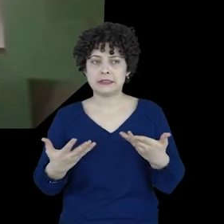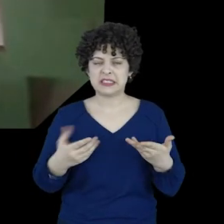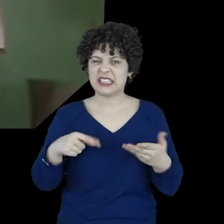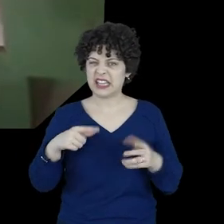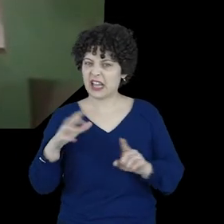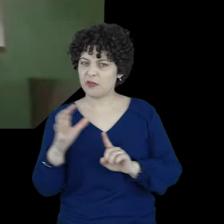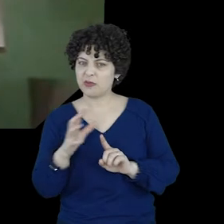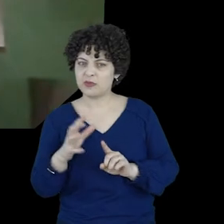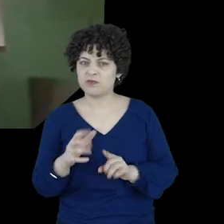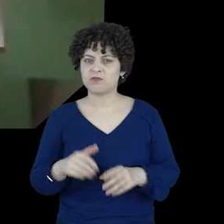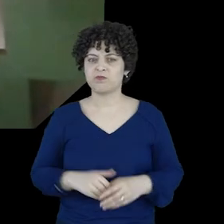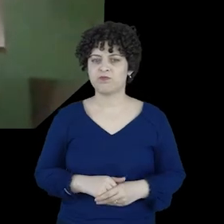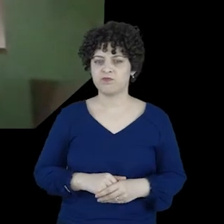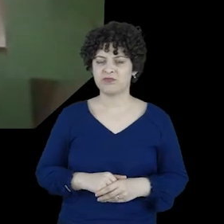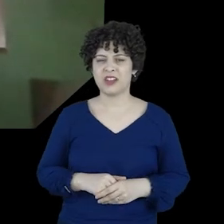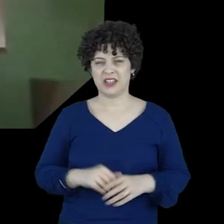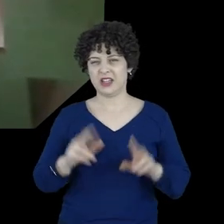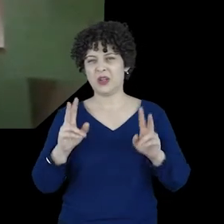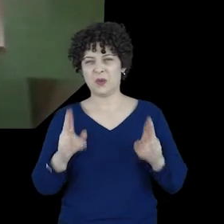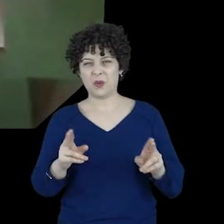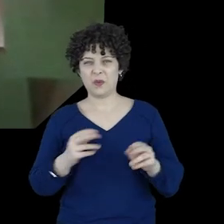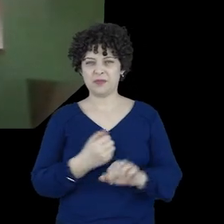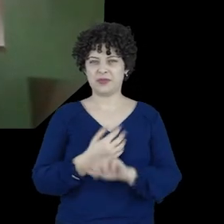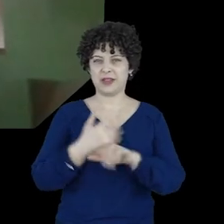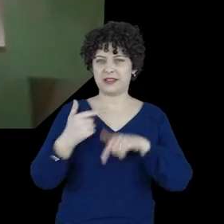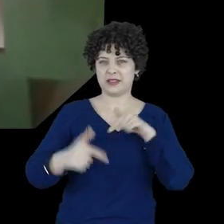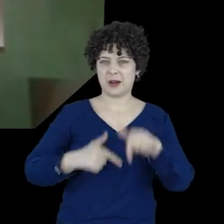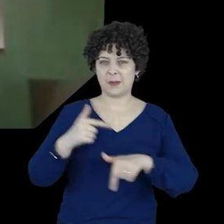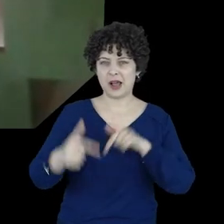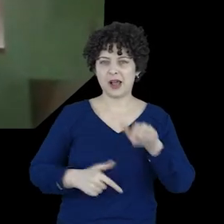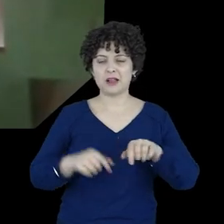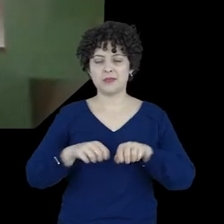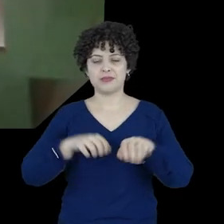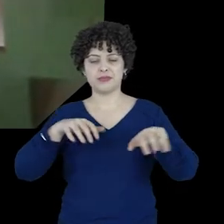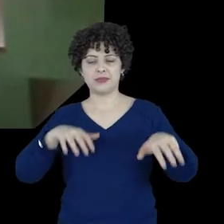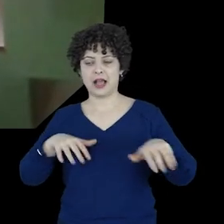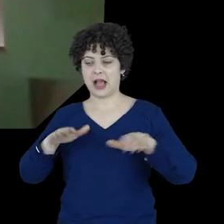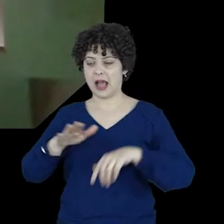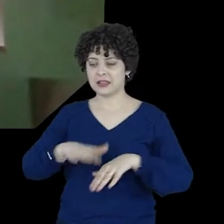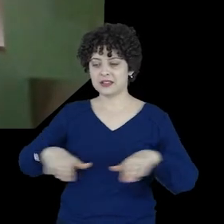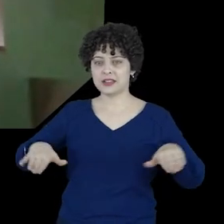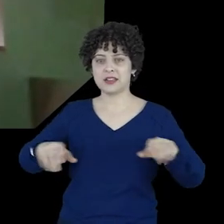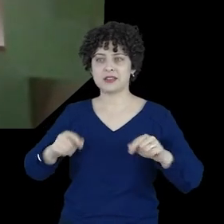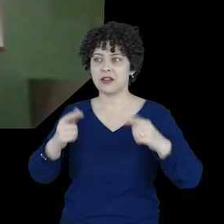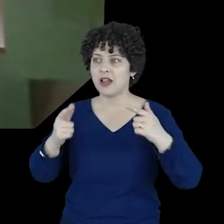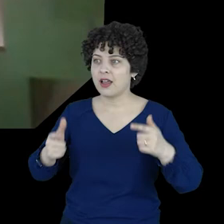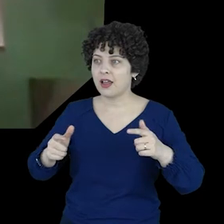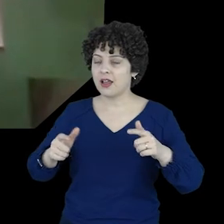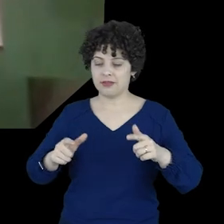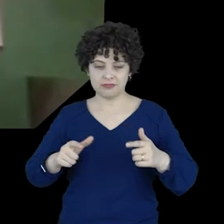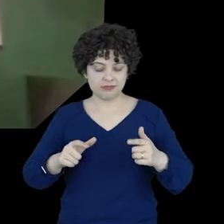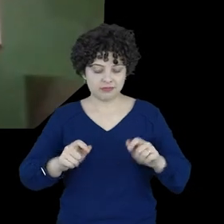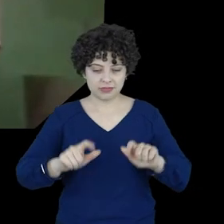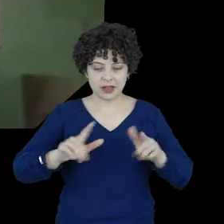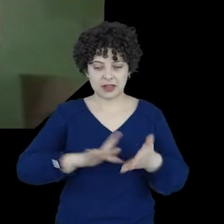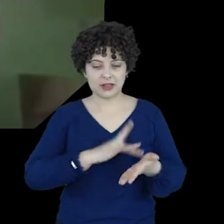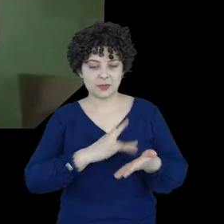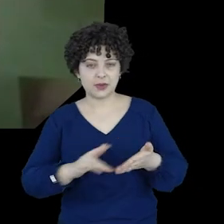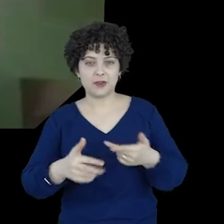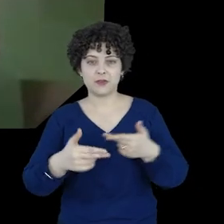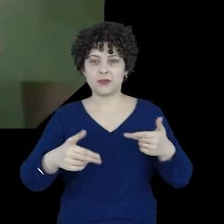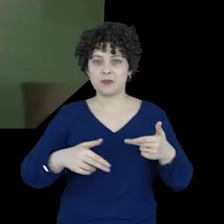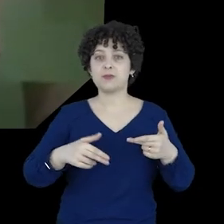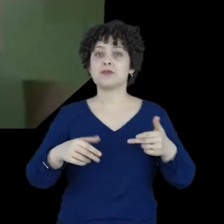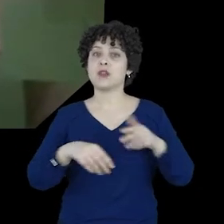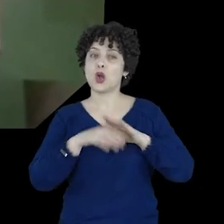work. So we telework, and in teleworking, we get children exposed to our devices with content that they should